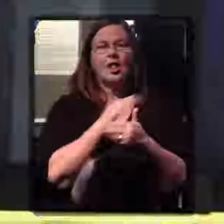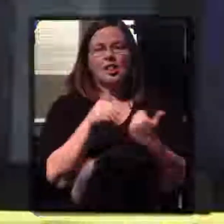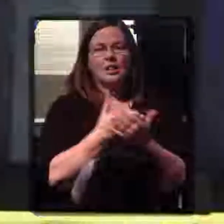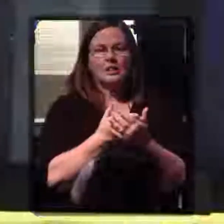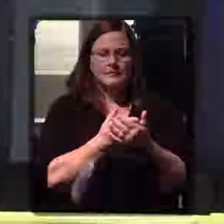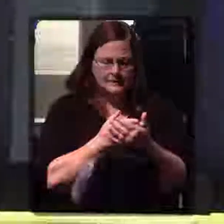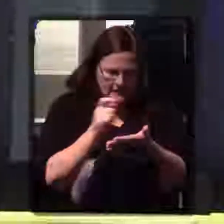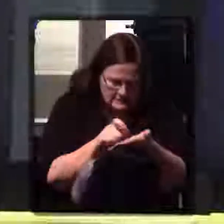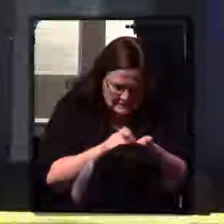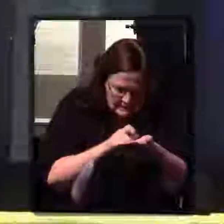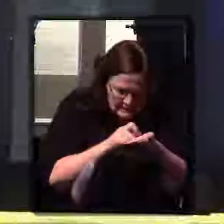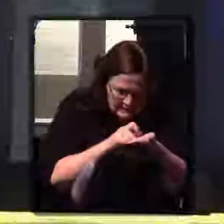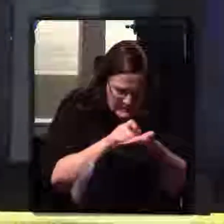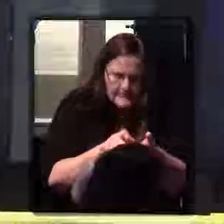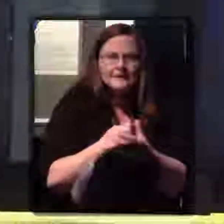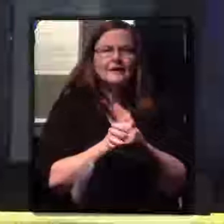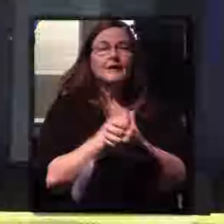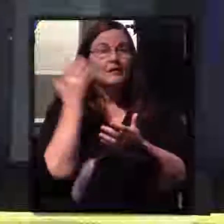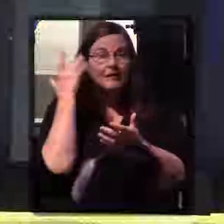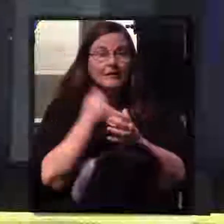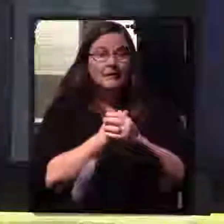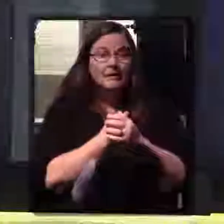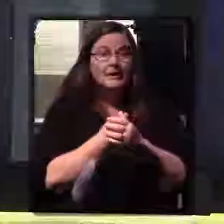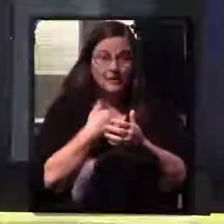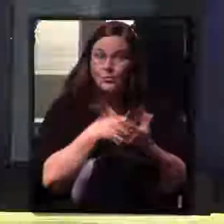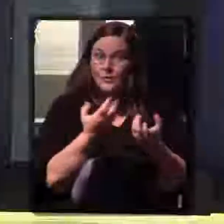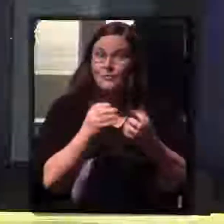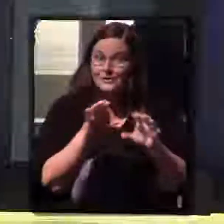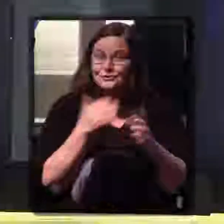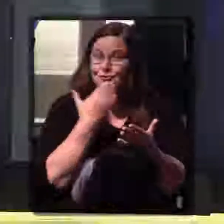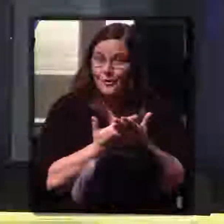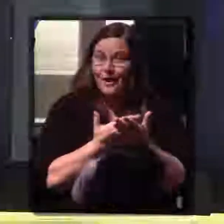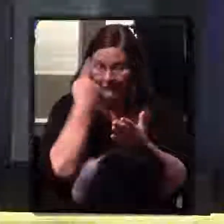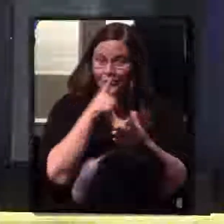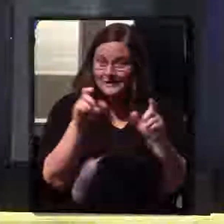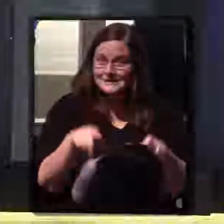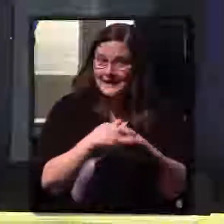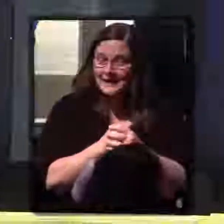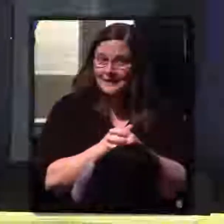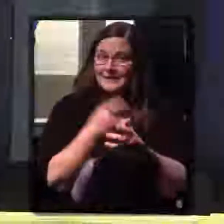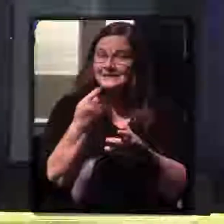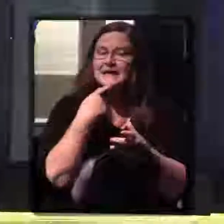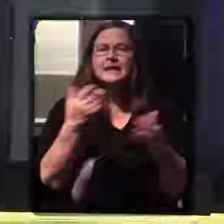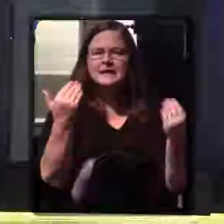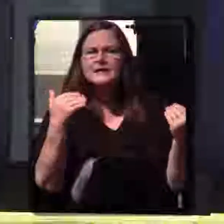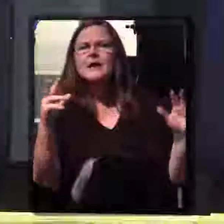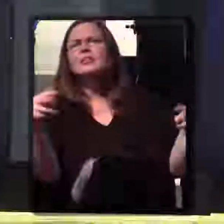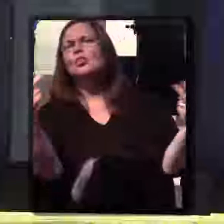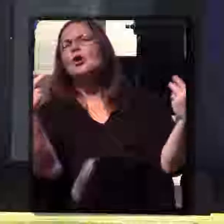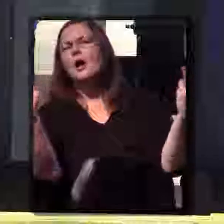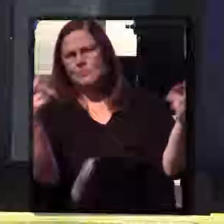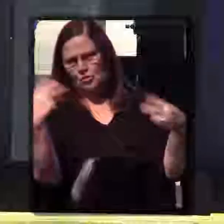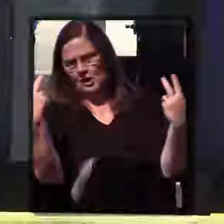up," you know, because why? Because we would all feverishly be slavishly writing notes, because why? Because we want to do